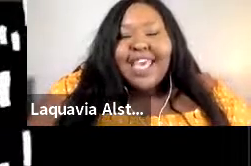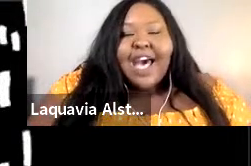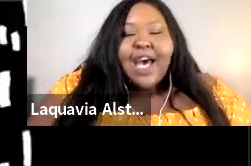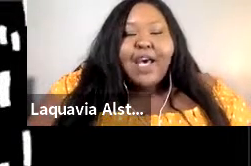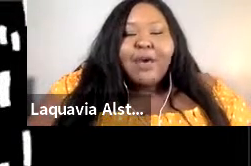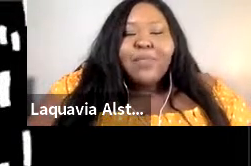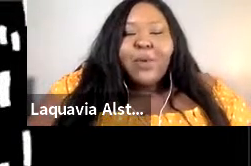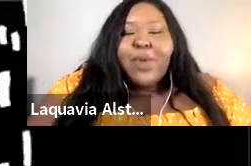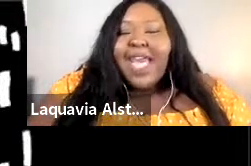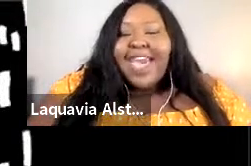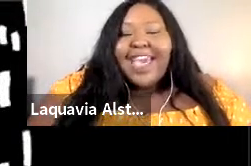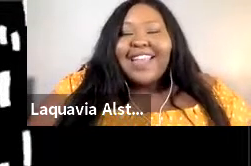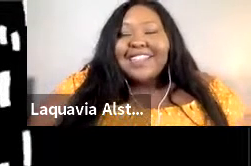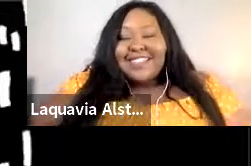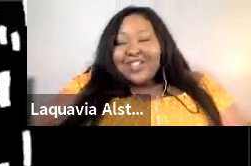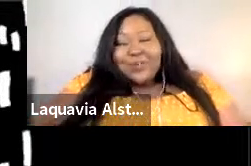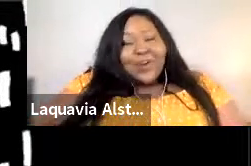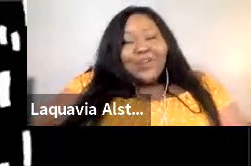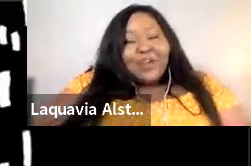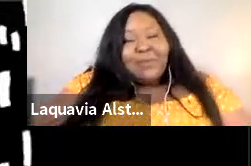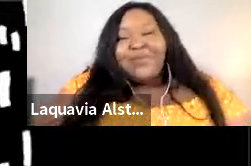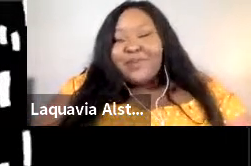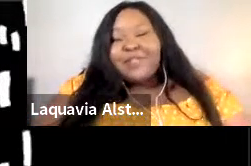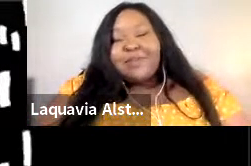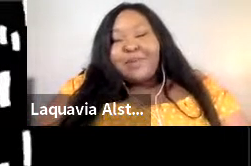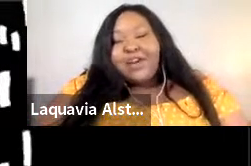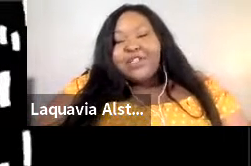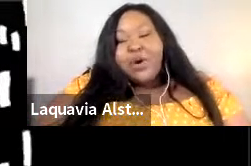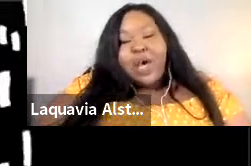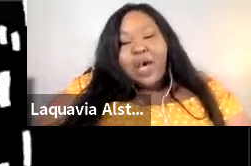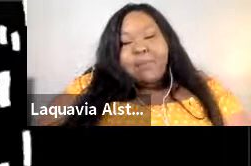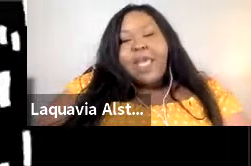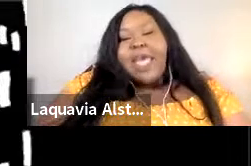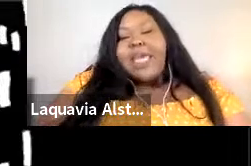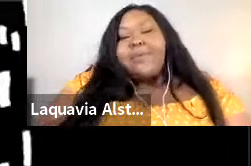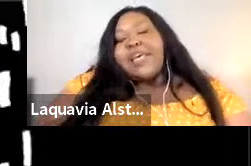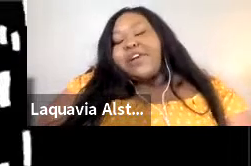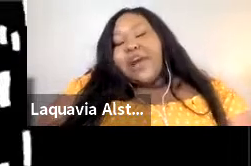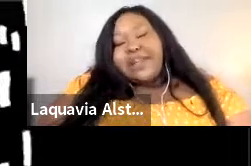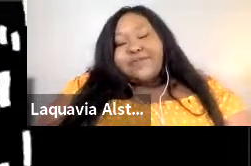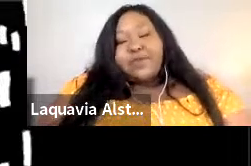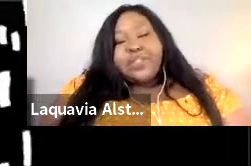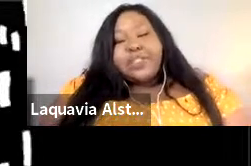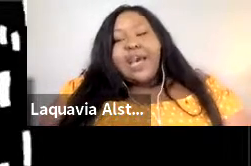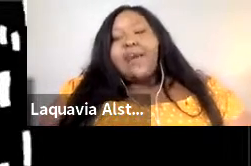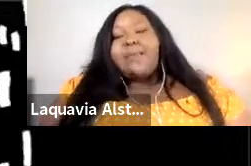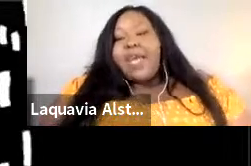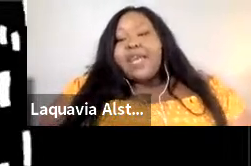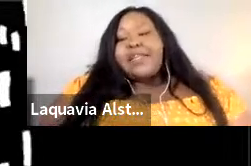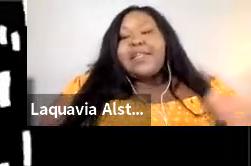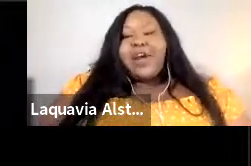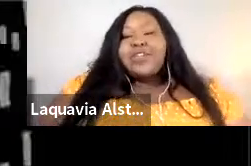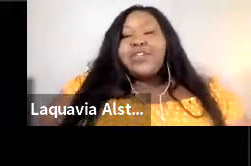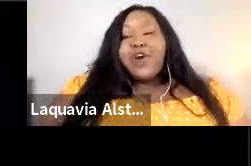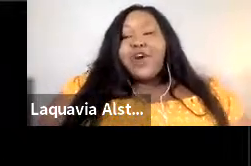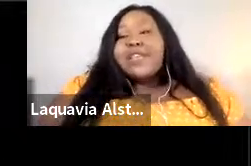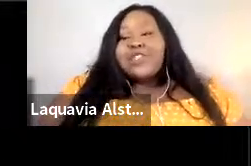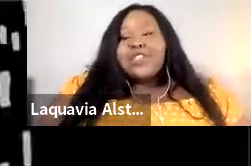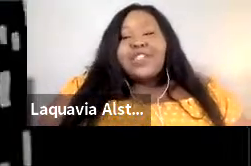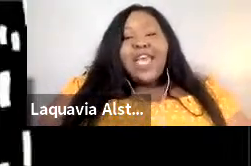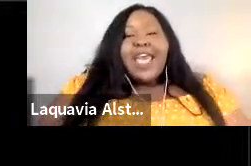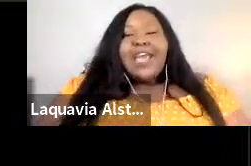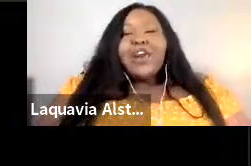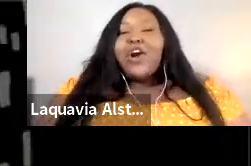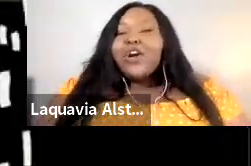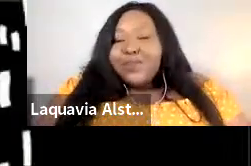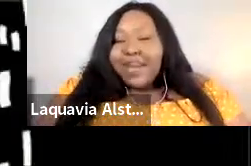parents. We had such a wonderful number of students and parents show up. It was interactive story time and an interactive art